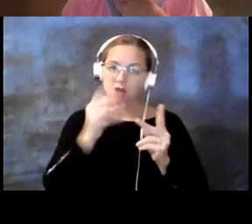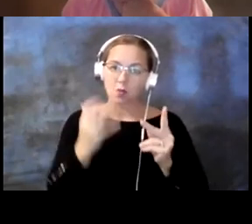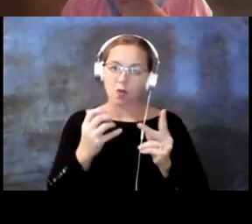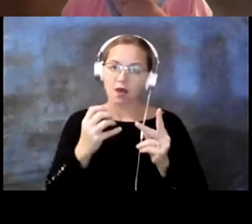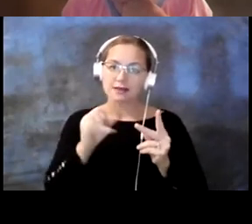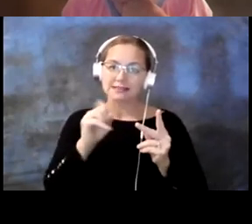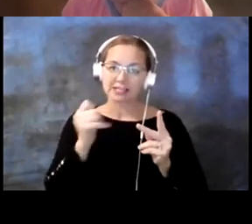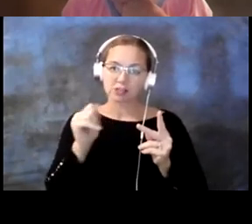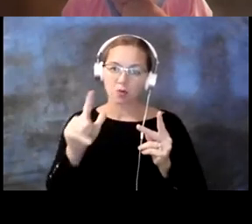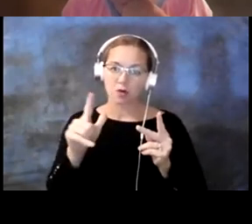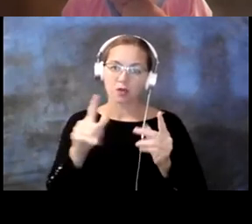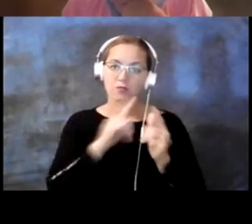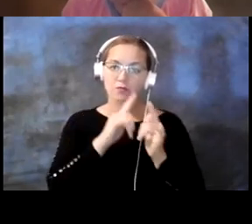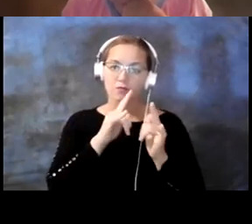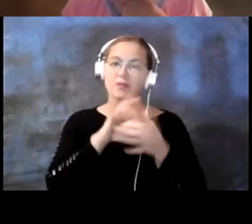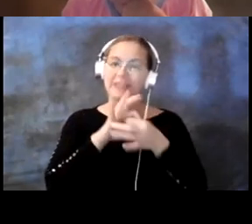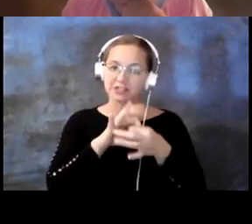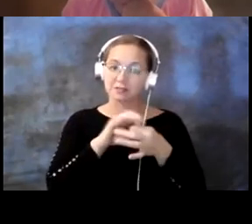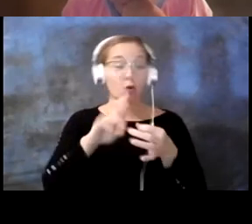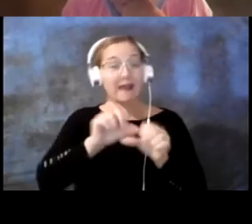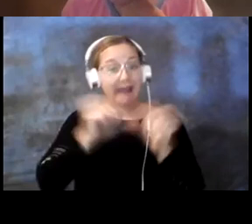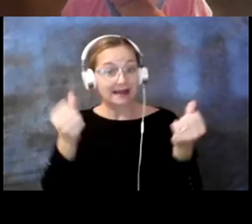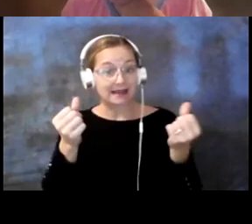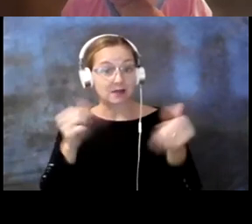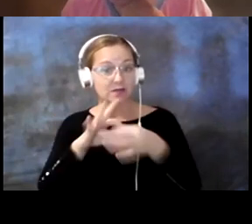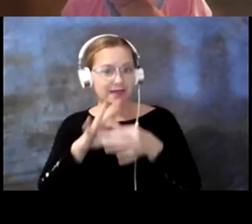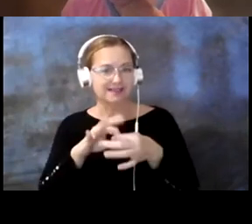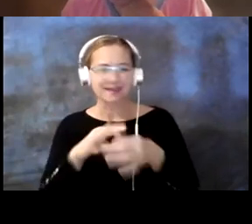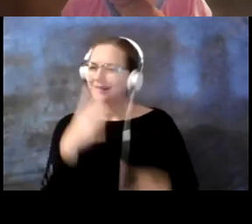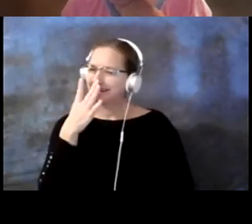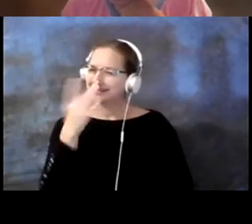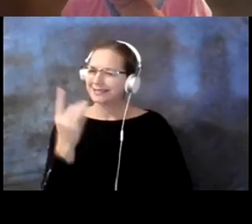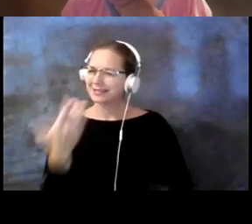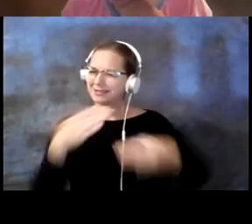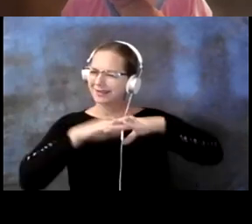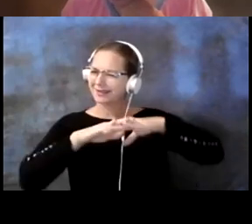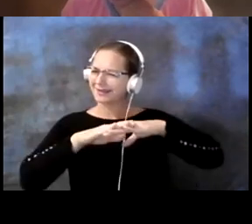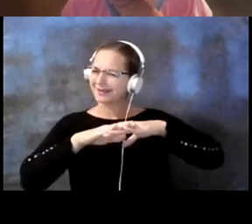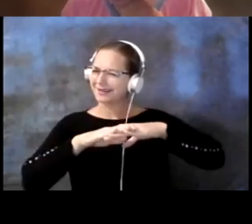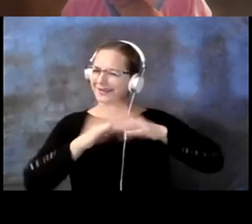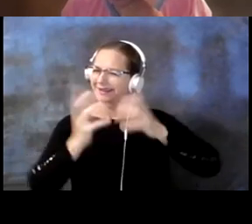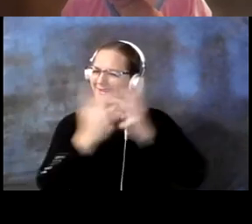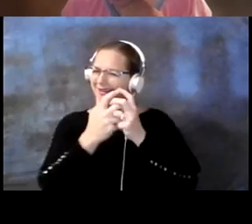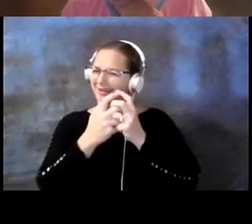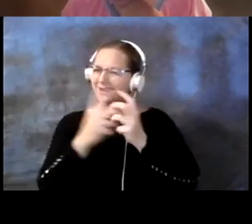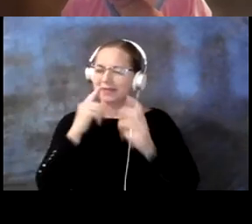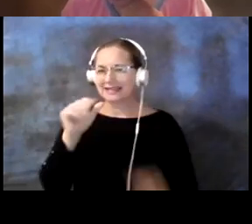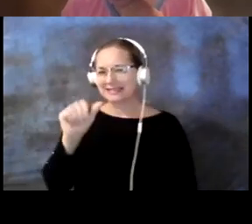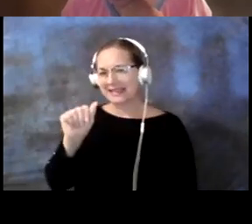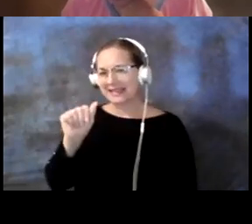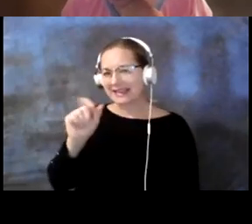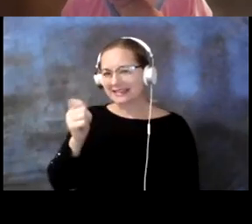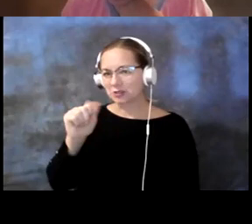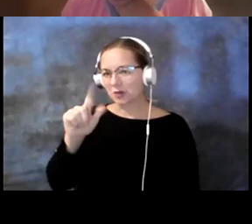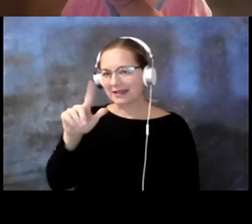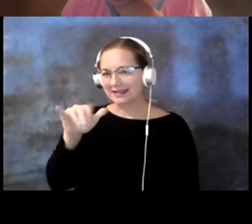relationships or any relationships at all. It's an interesting intersection of things because asexuality is also